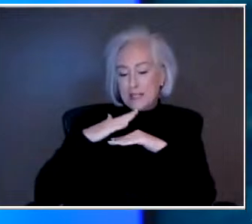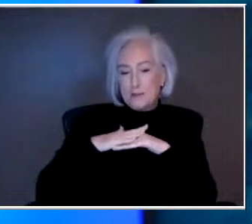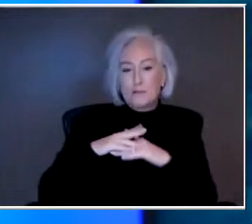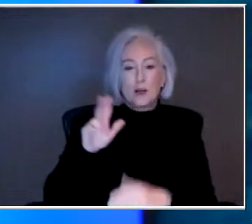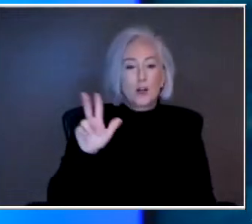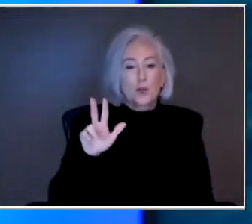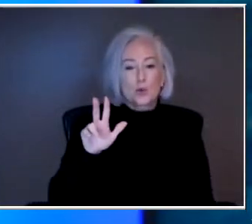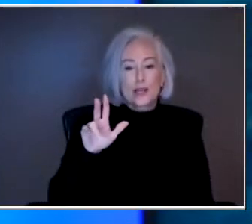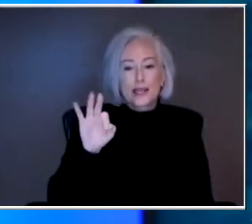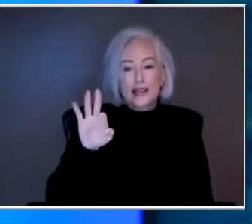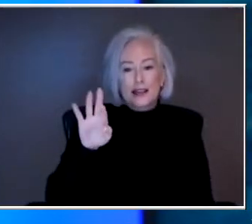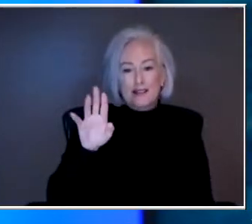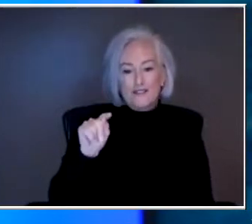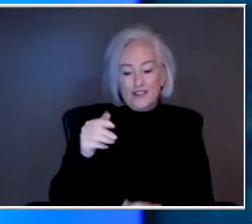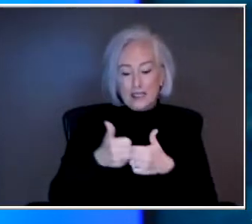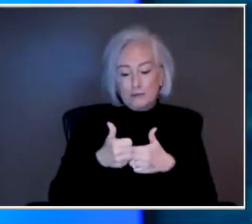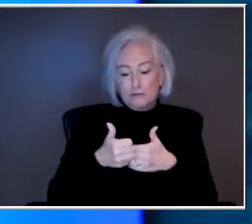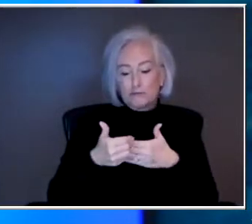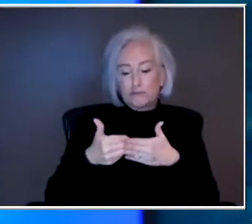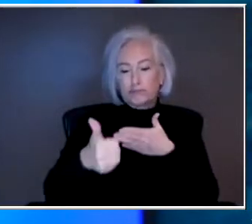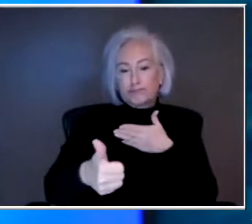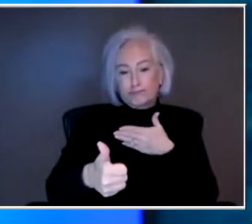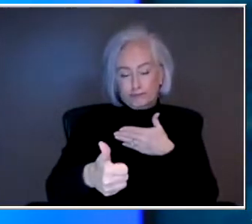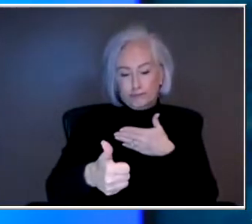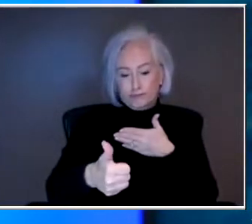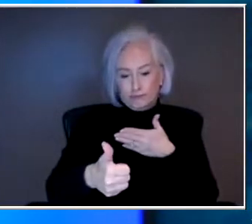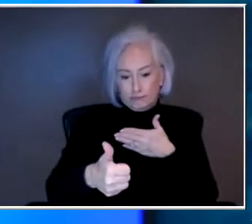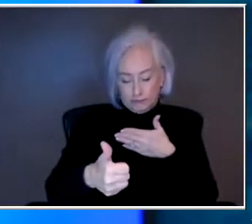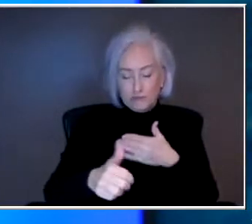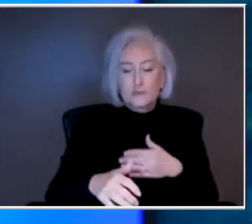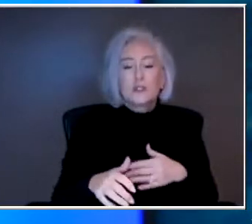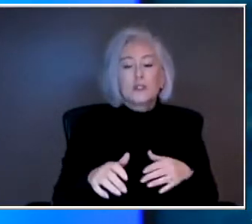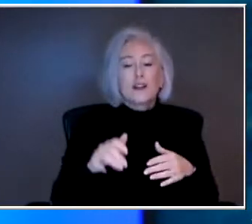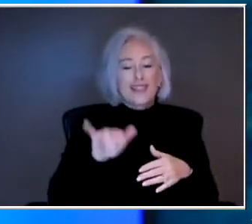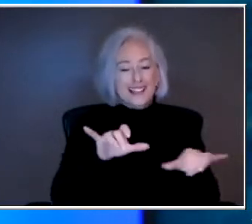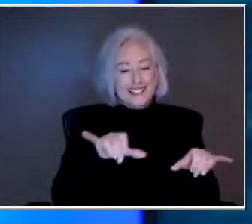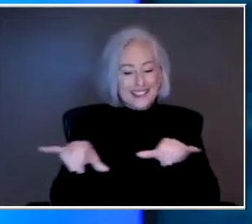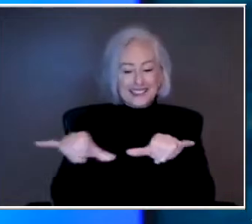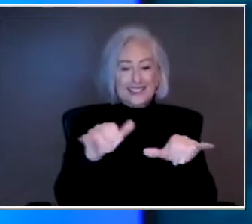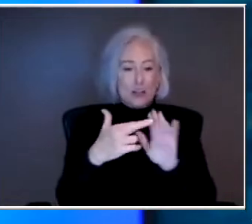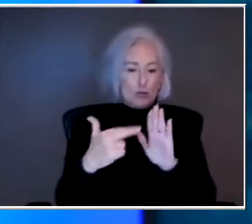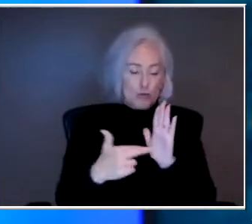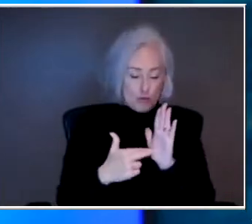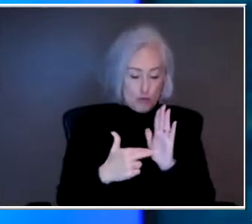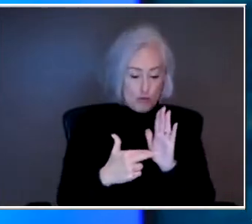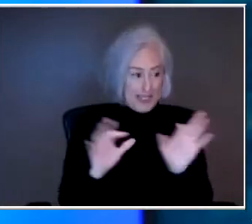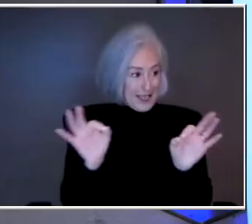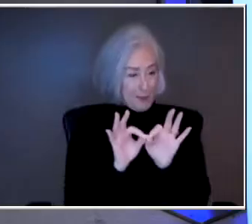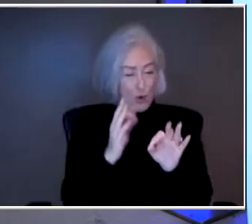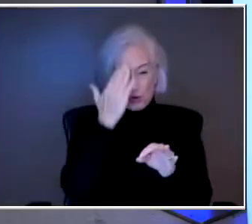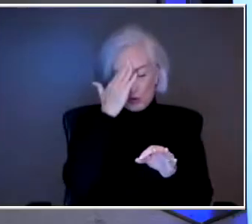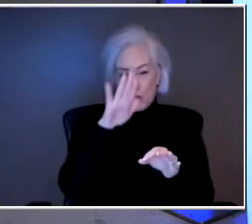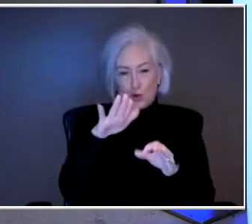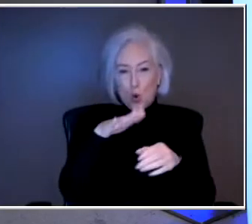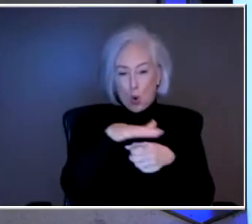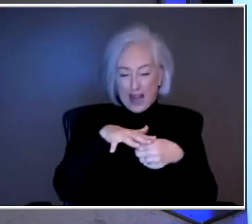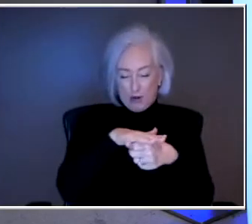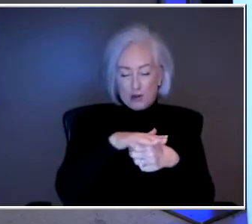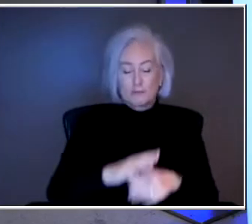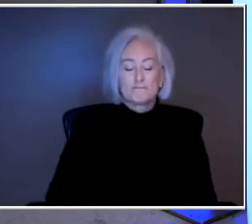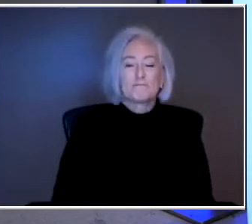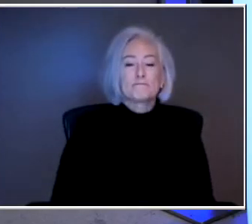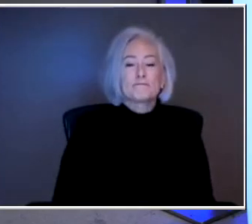to kind of keep it very standard. But make sure that you know the codes for your specific area. Anne is asking